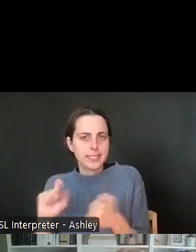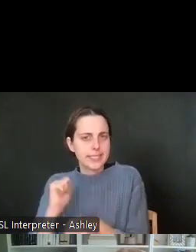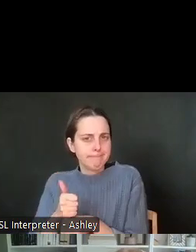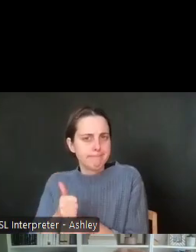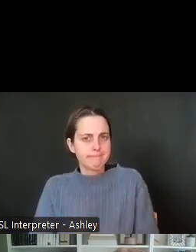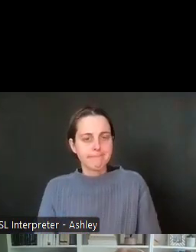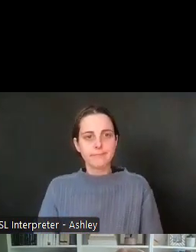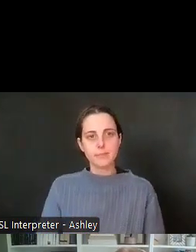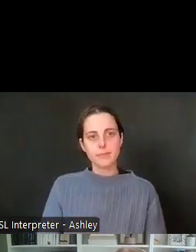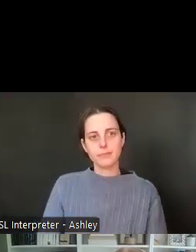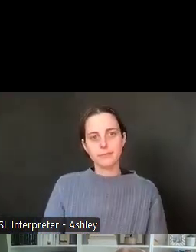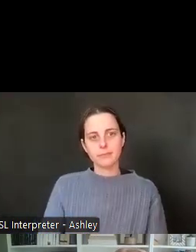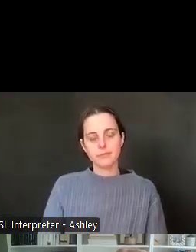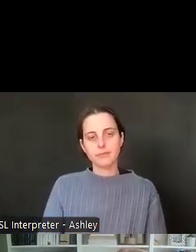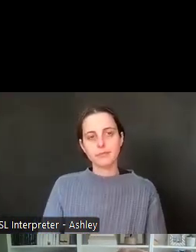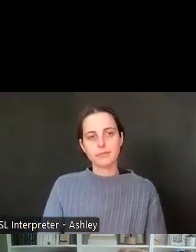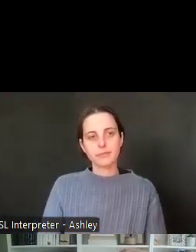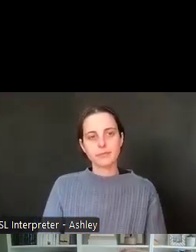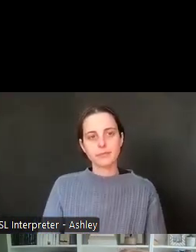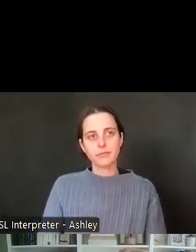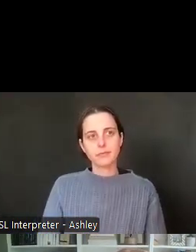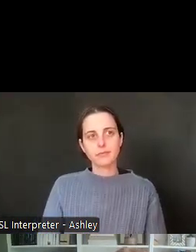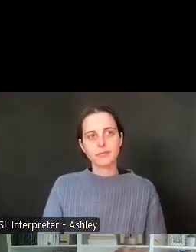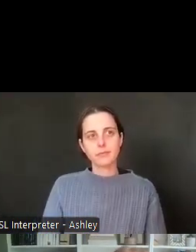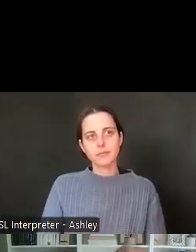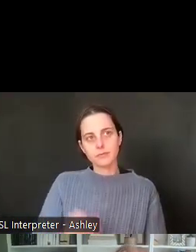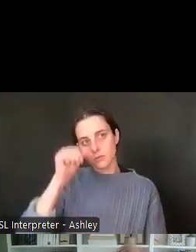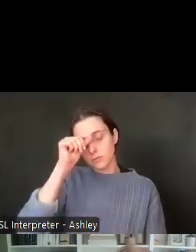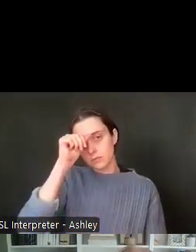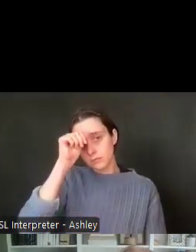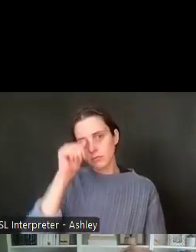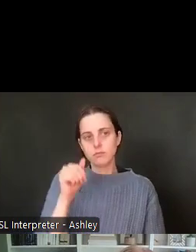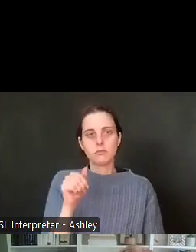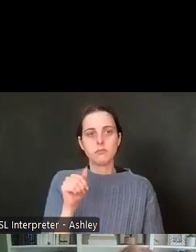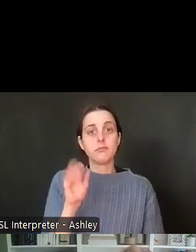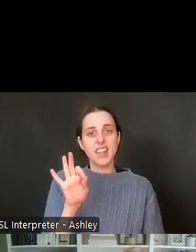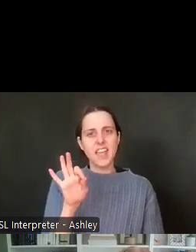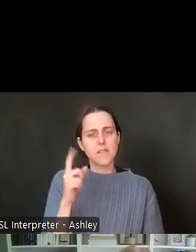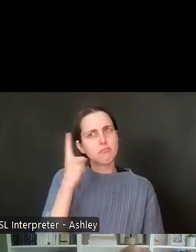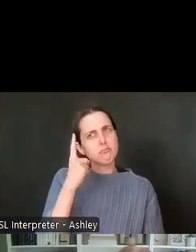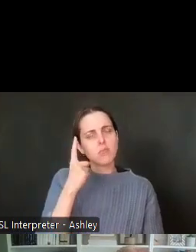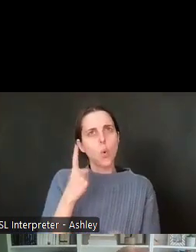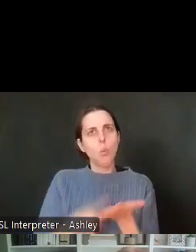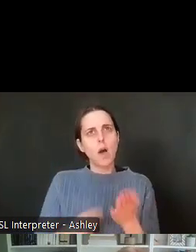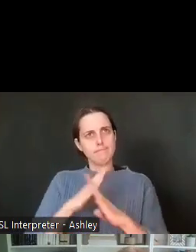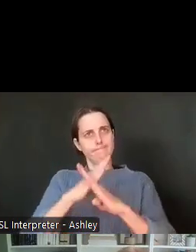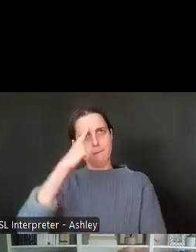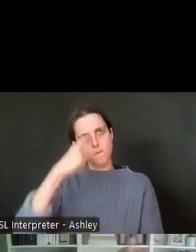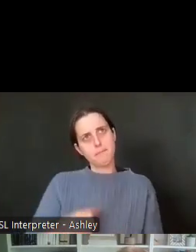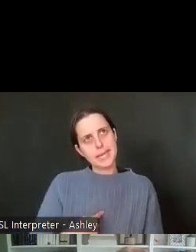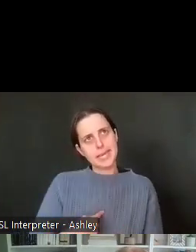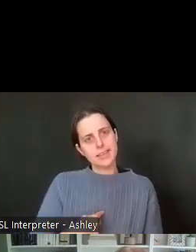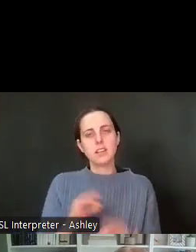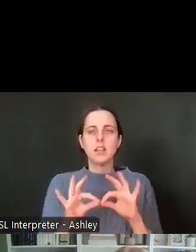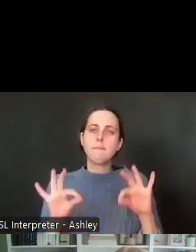And when you're thinking about what gets in the way, I would encourage you to give yourself some reflection